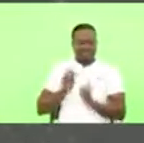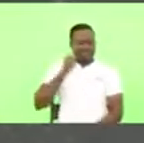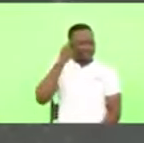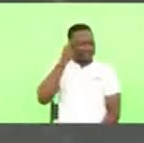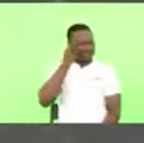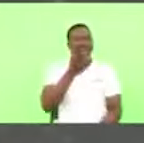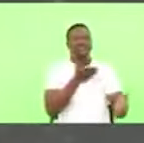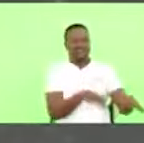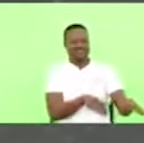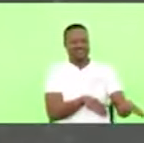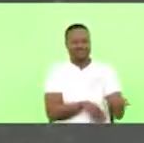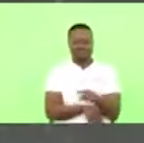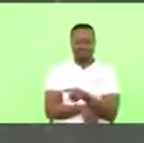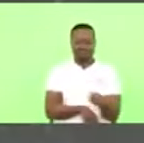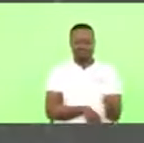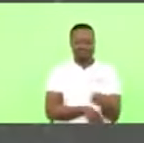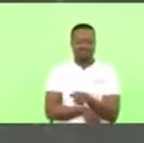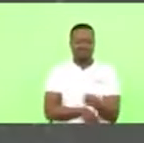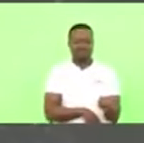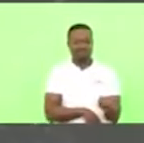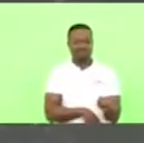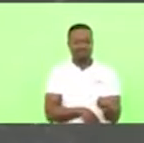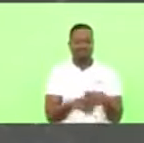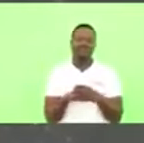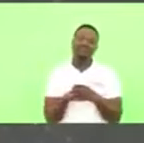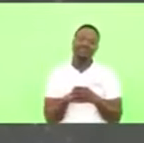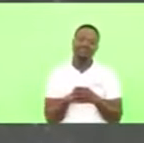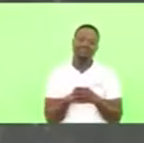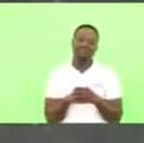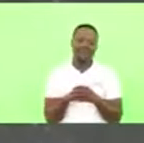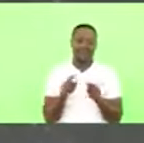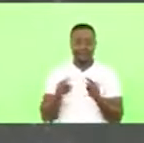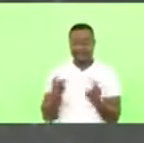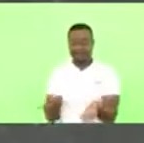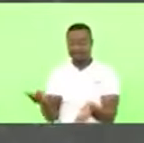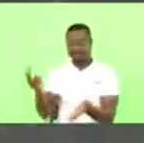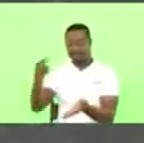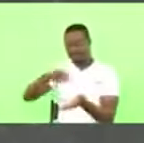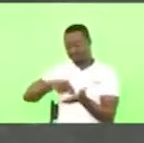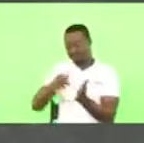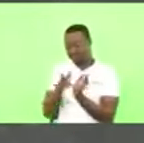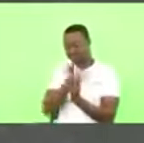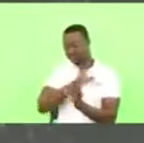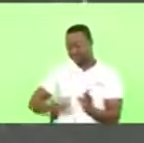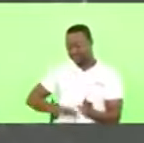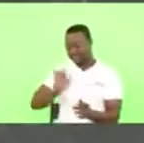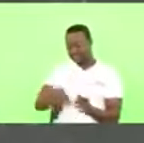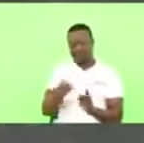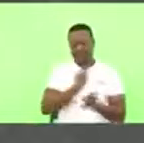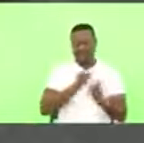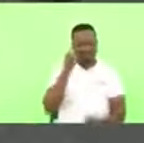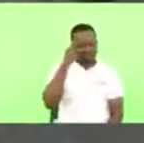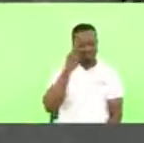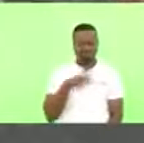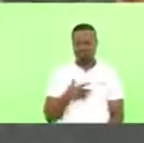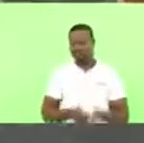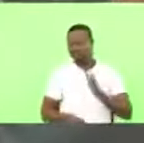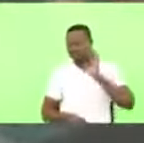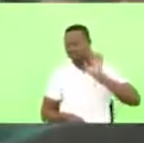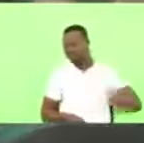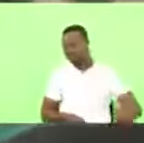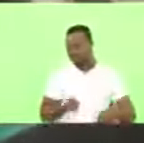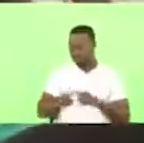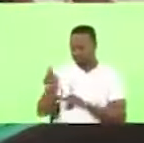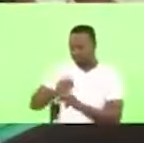death. Now, so the resurrection of Christ is death to some people and life to